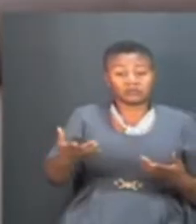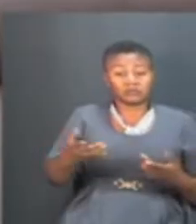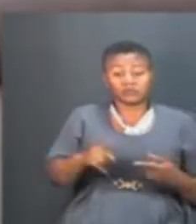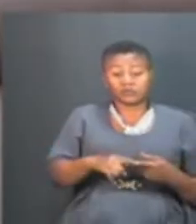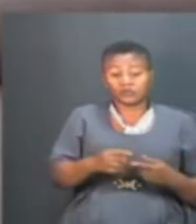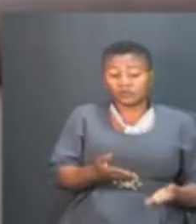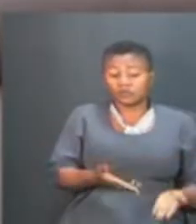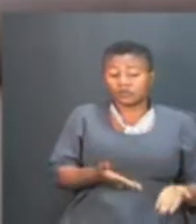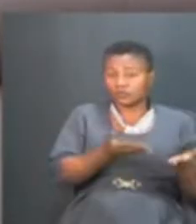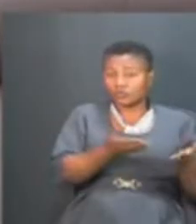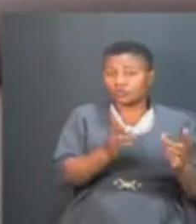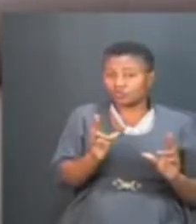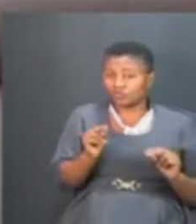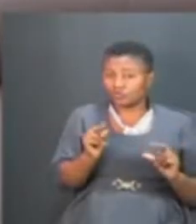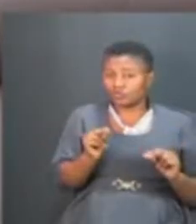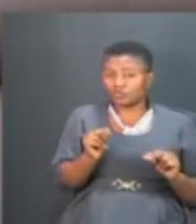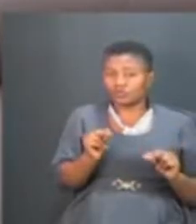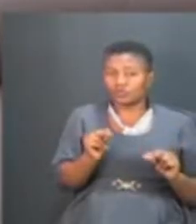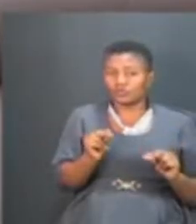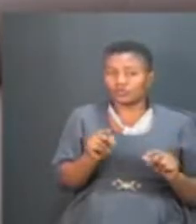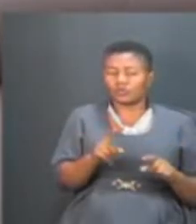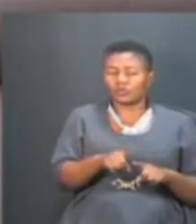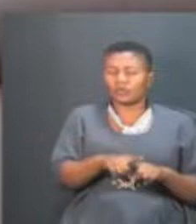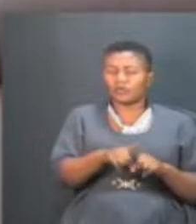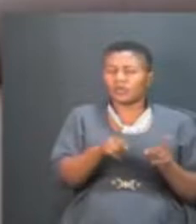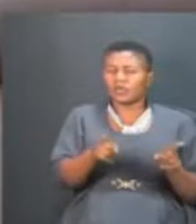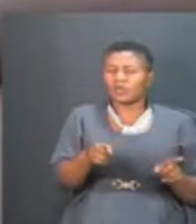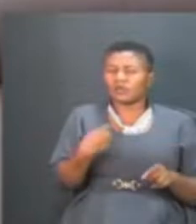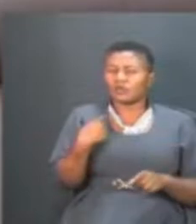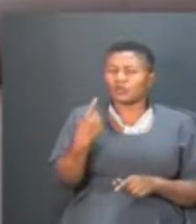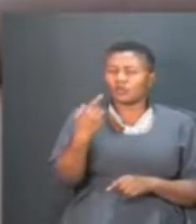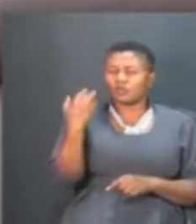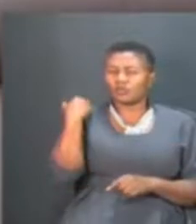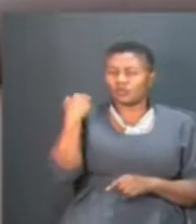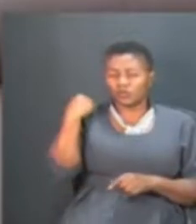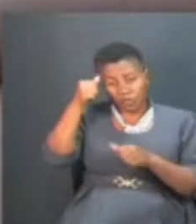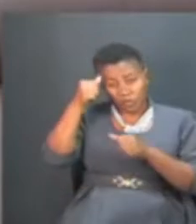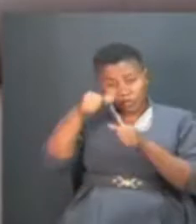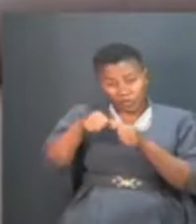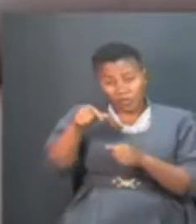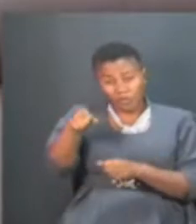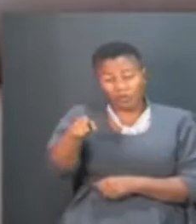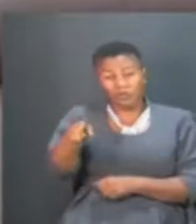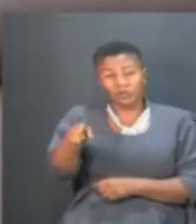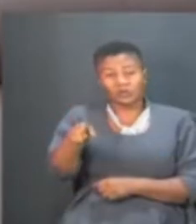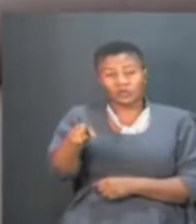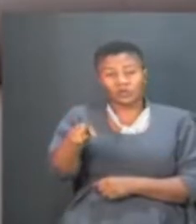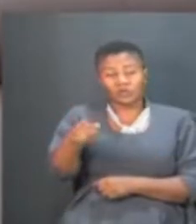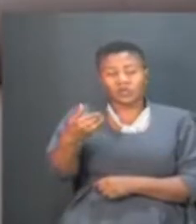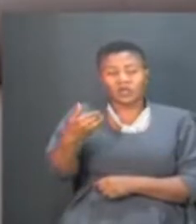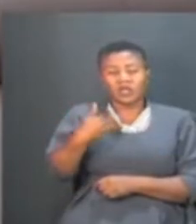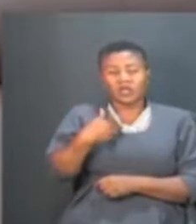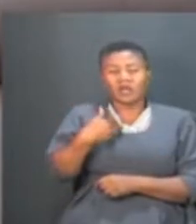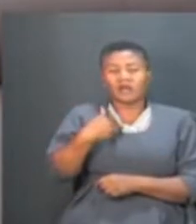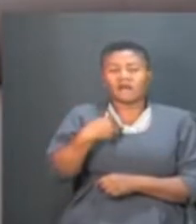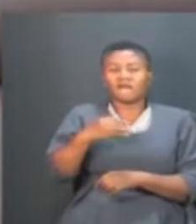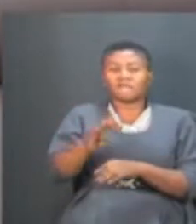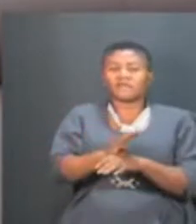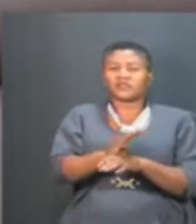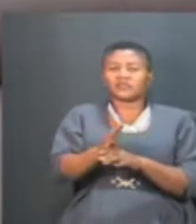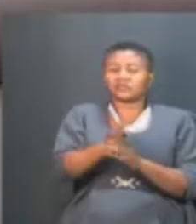those papers, but except to remind my good friend that we have businesses scheduled on the order